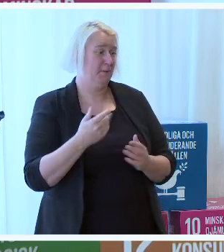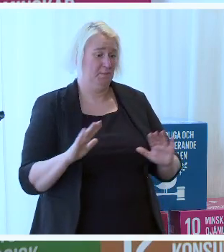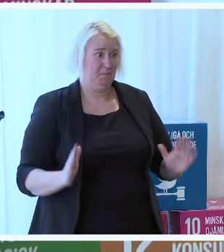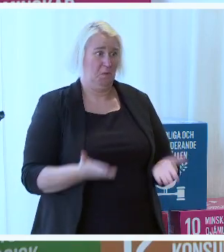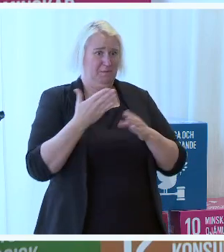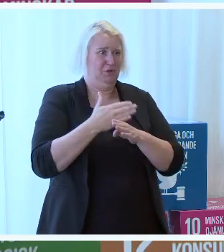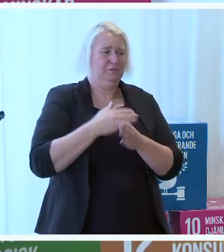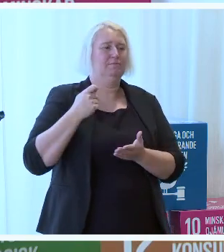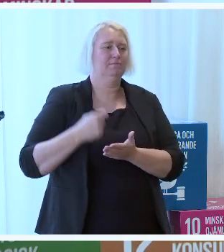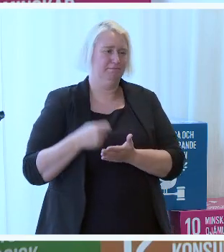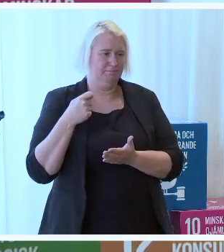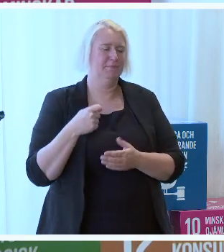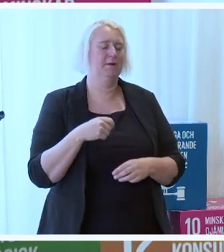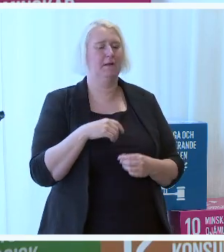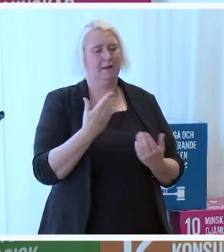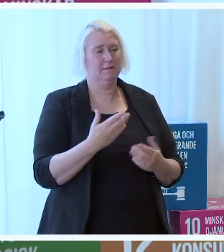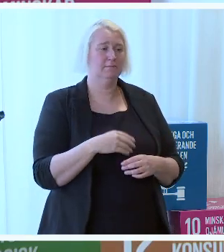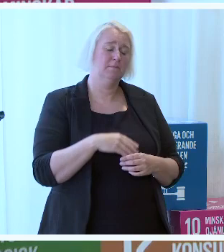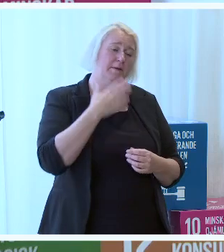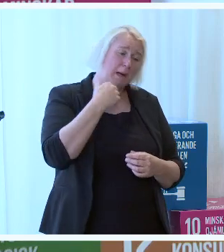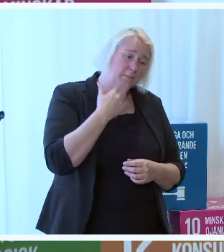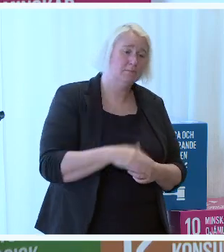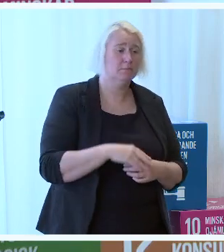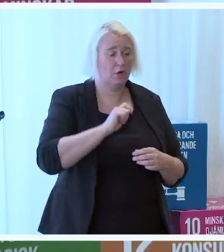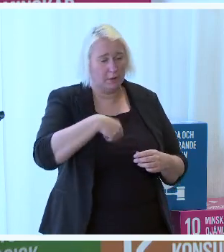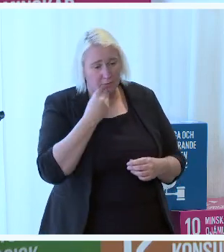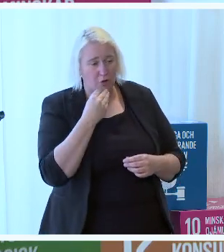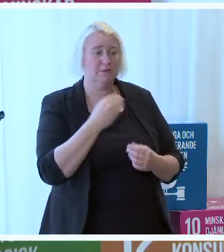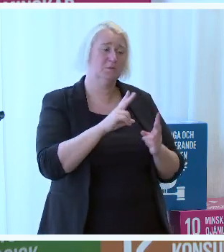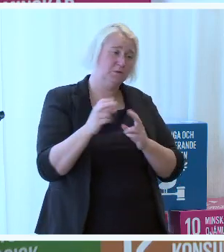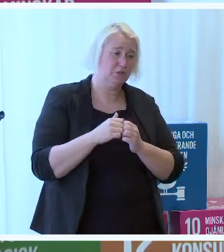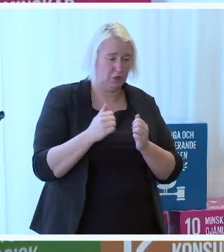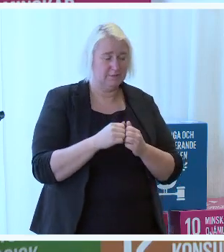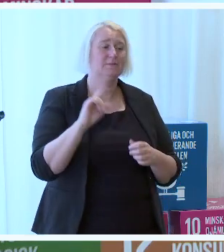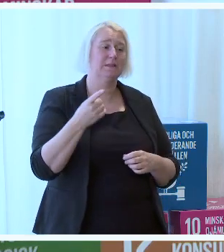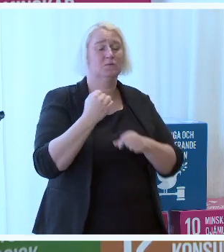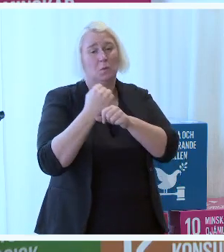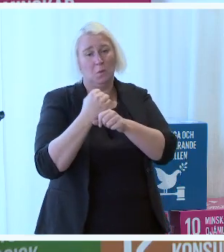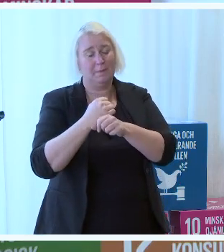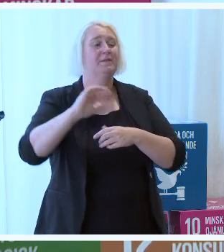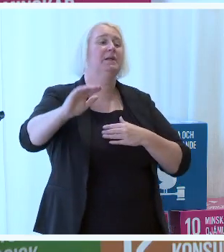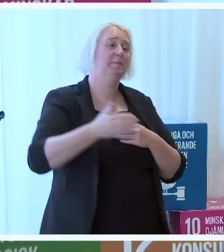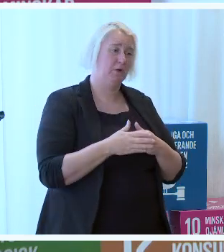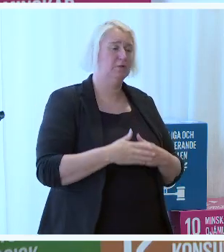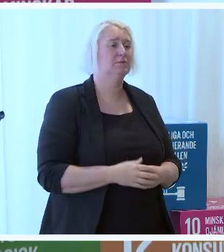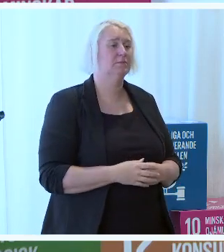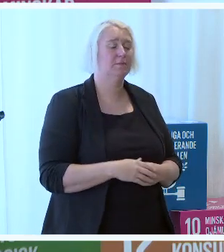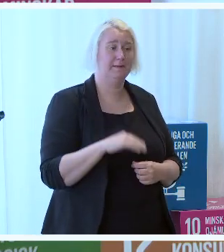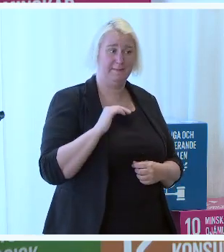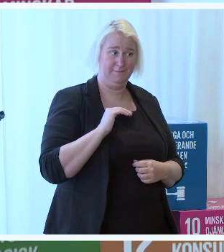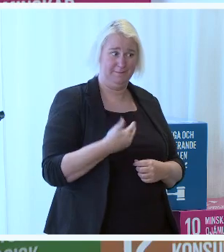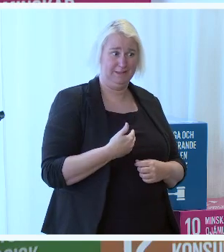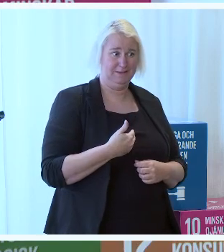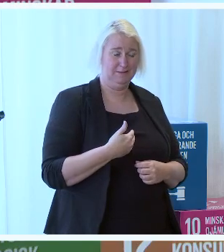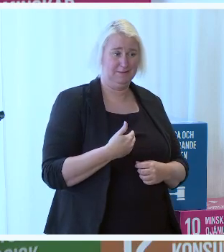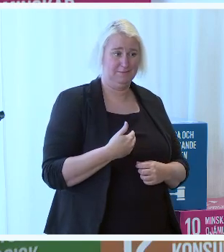cook when he comes back, the food he wants to eat. And she said that she is the one who, she doesn't